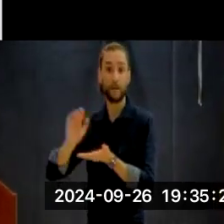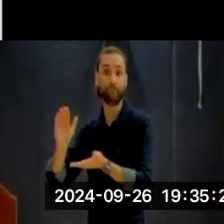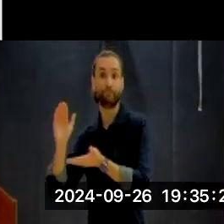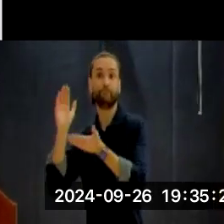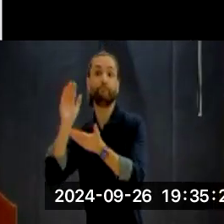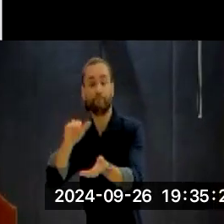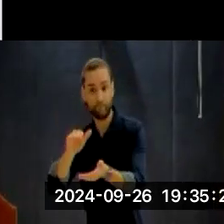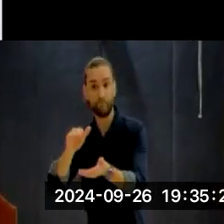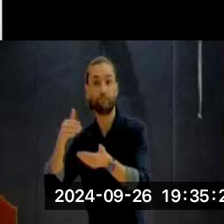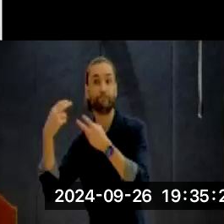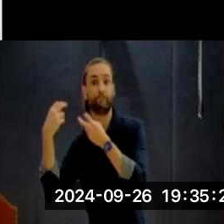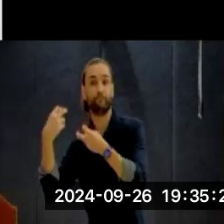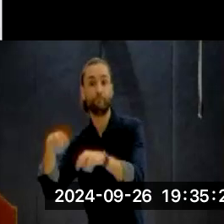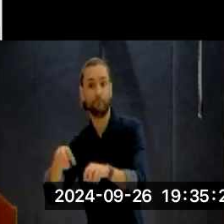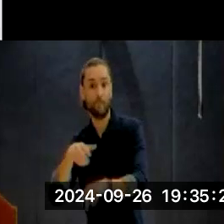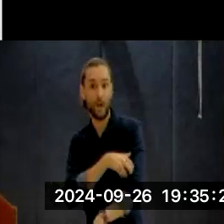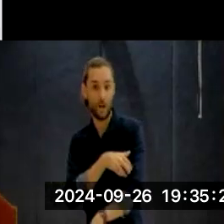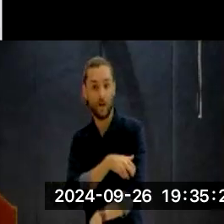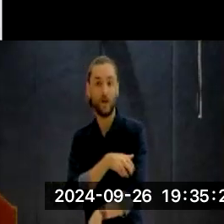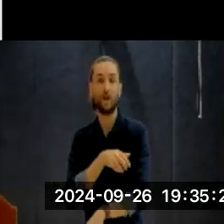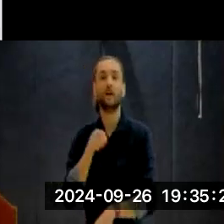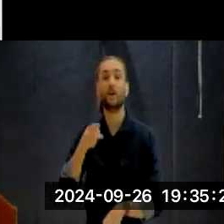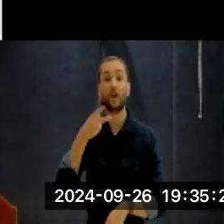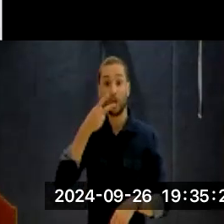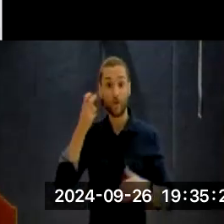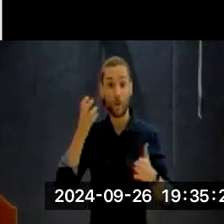out, and the criminals